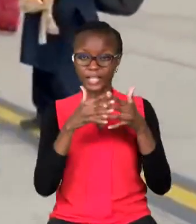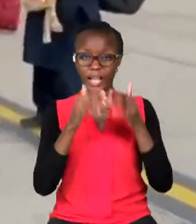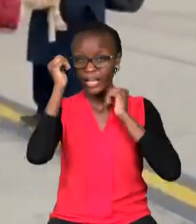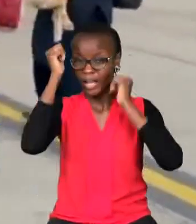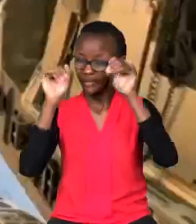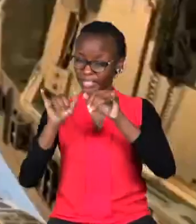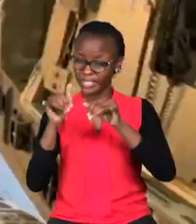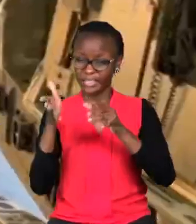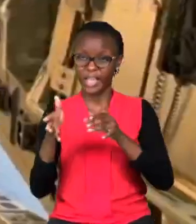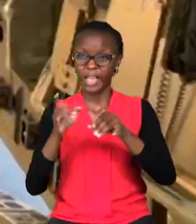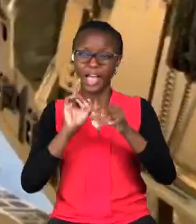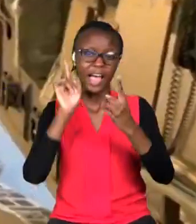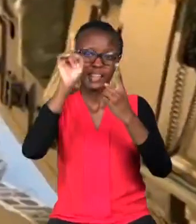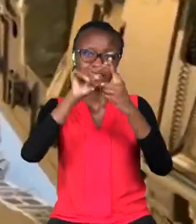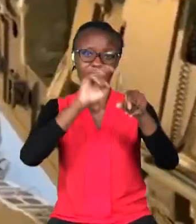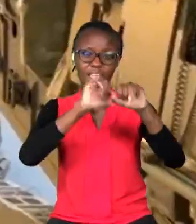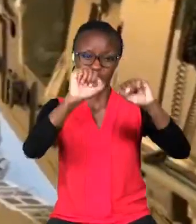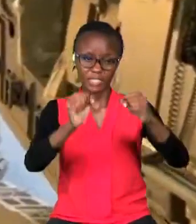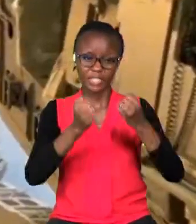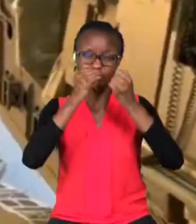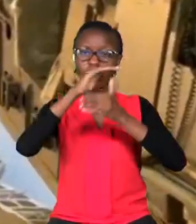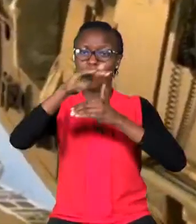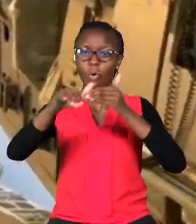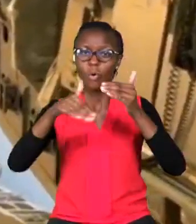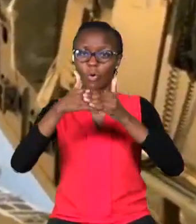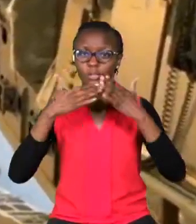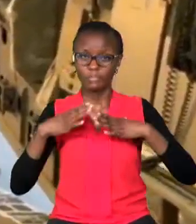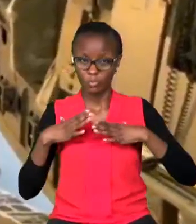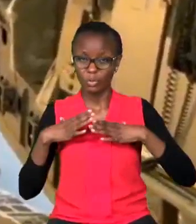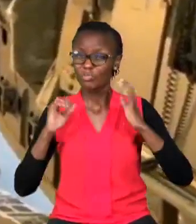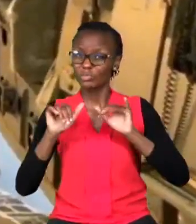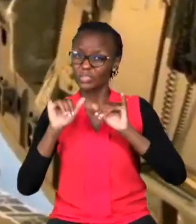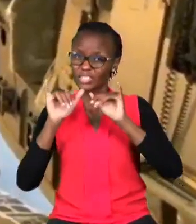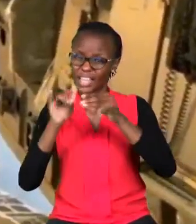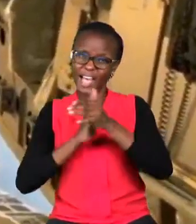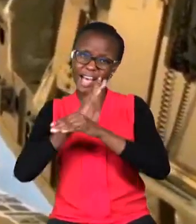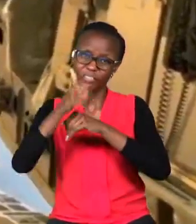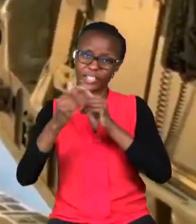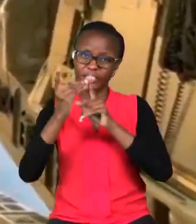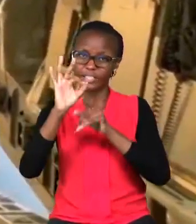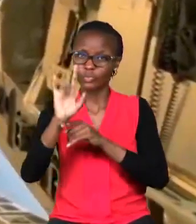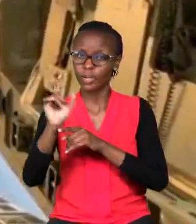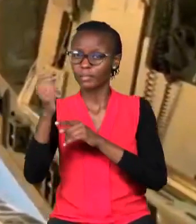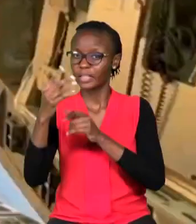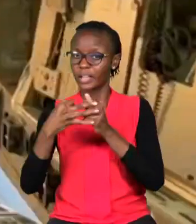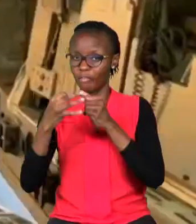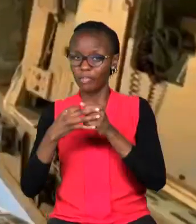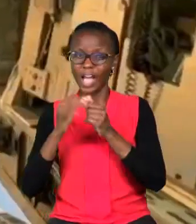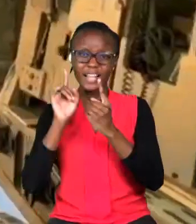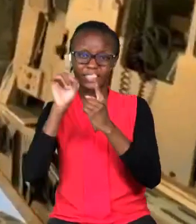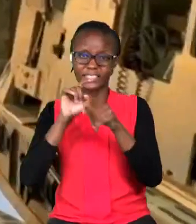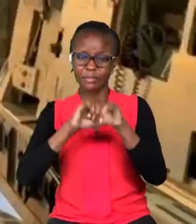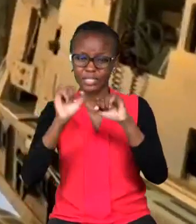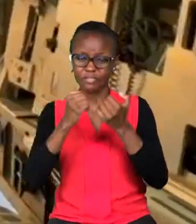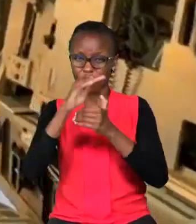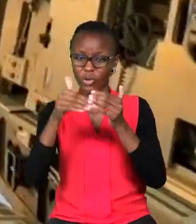of Afghanistan, even if it meant remaining beyond the 31st August deadline for complete withdrawal. The U.S. president